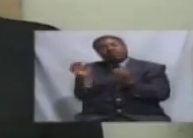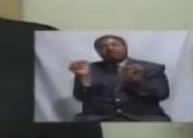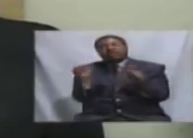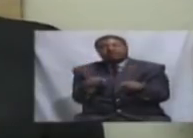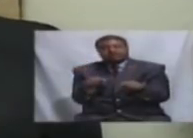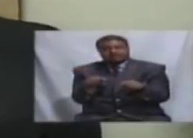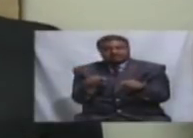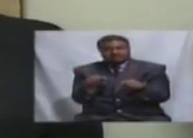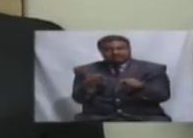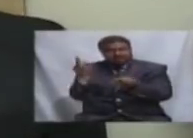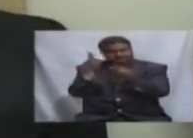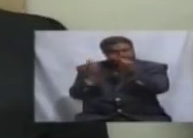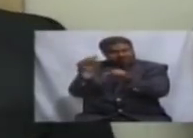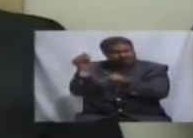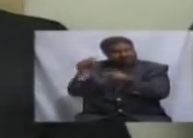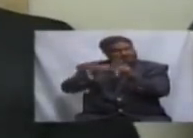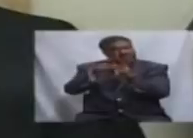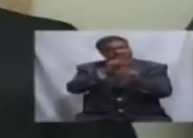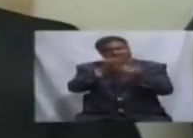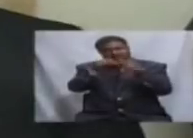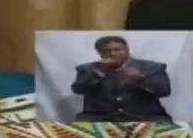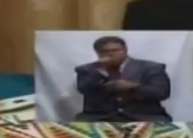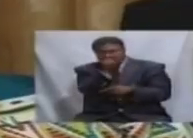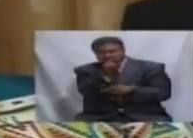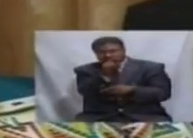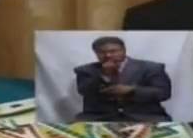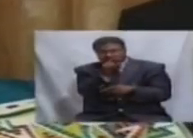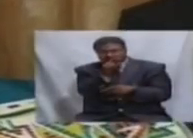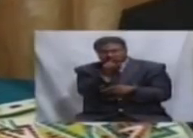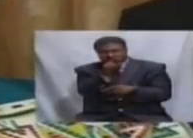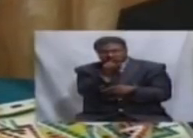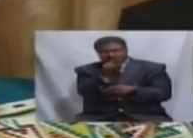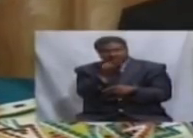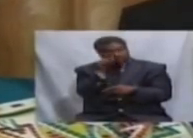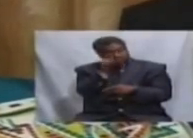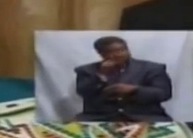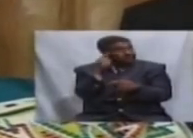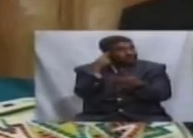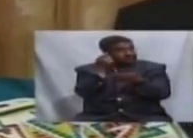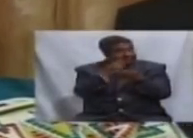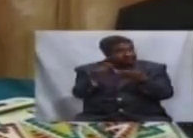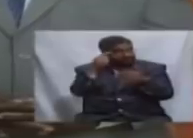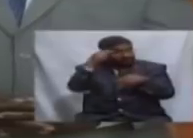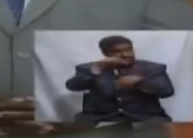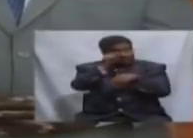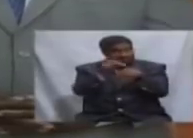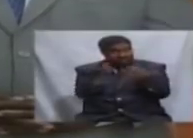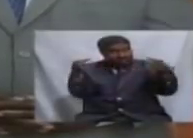When people talk about you as the secretary, is it clerk of the National Assembly, or as